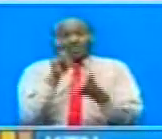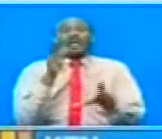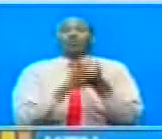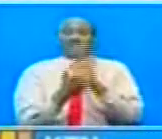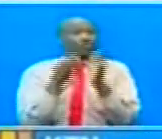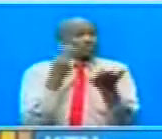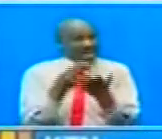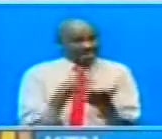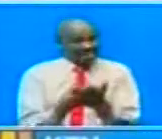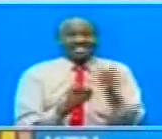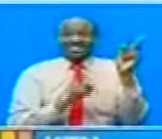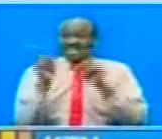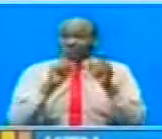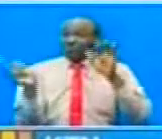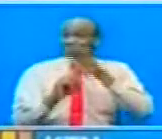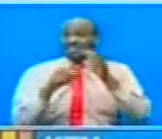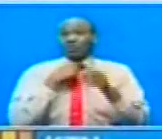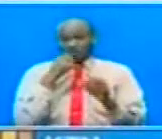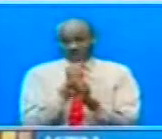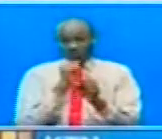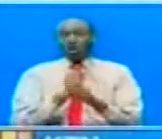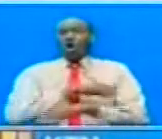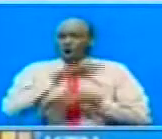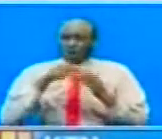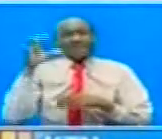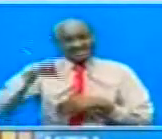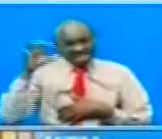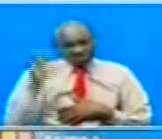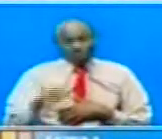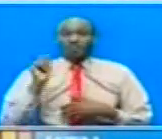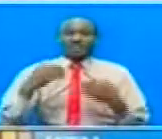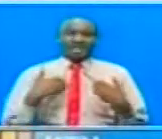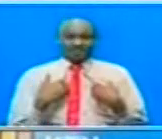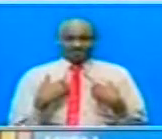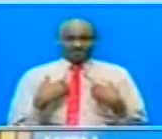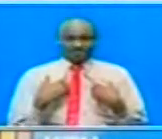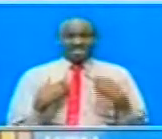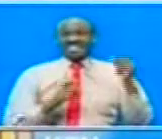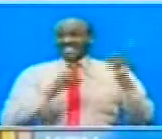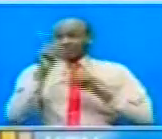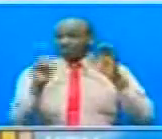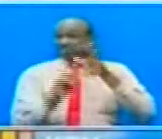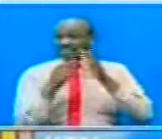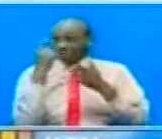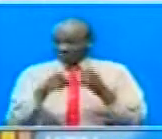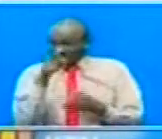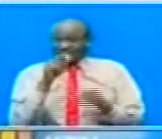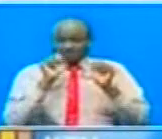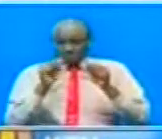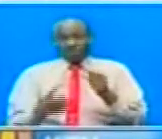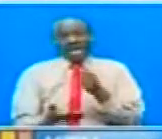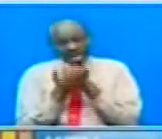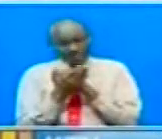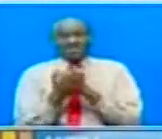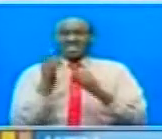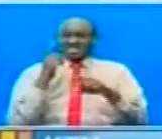of the Transport Ministry's efforts to reform the public transport sector. But while the Transport Ministry thinks the system will ease commuter